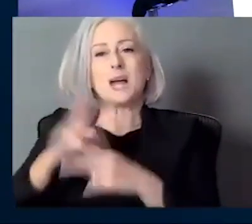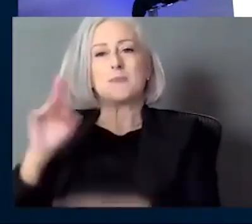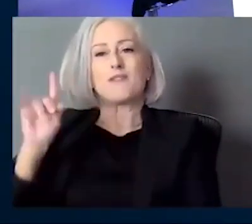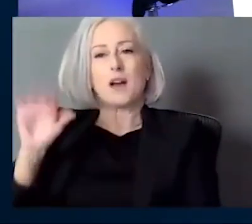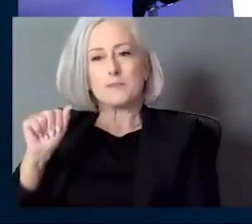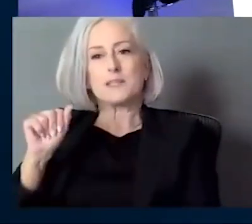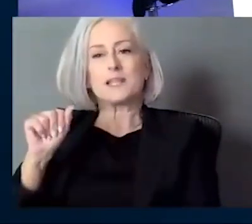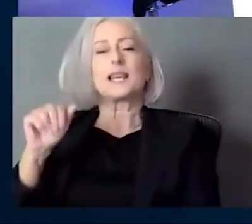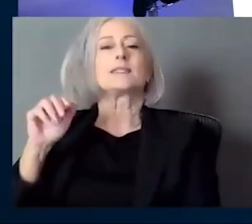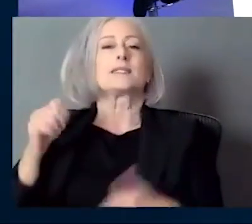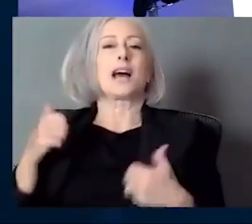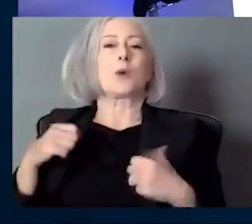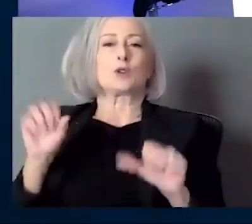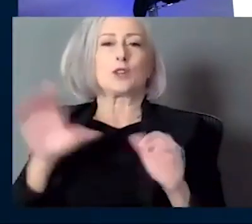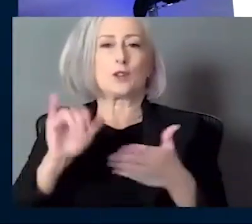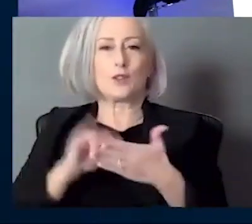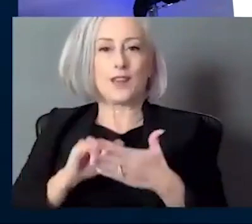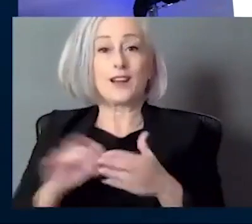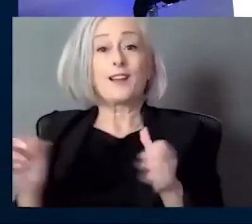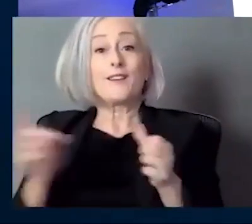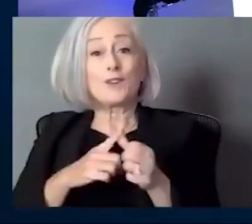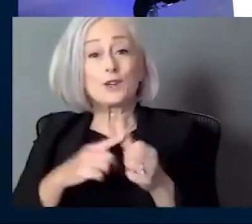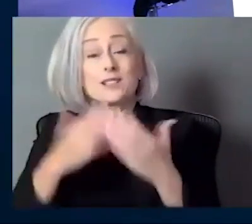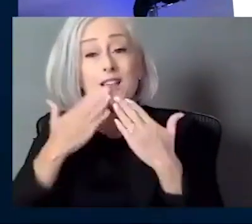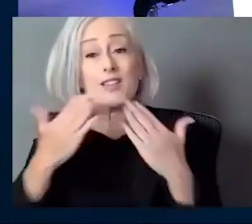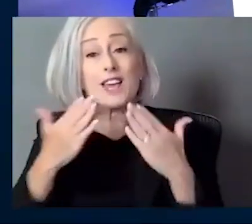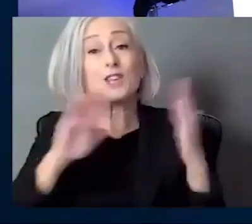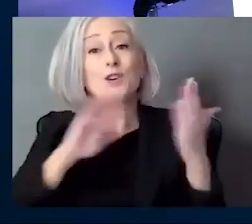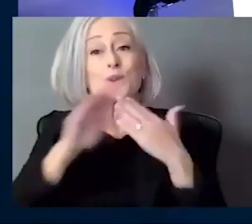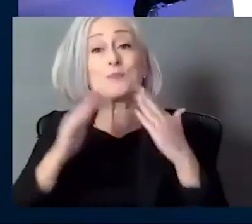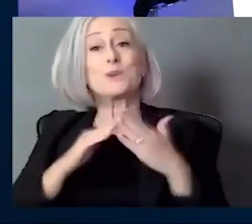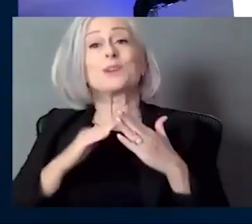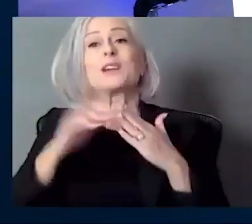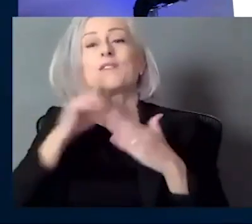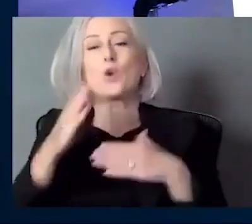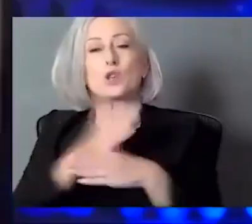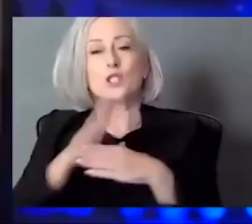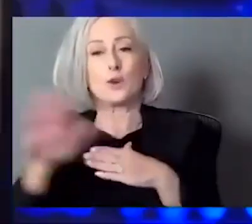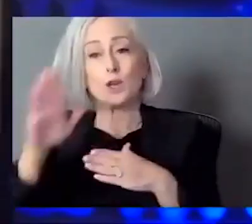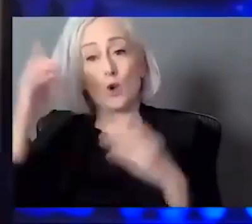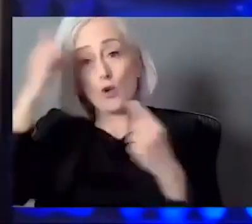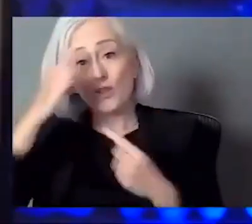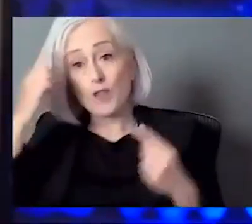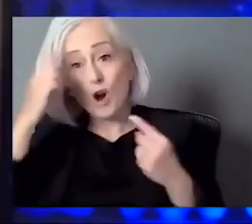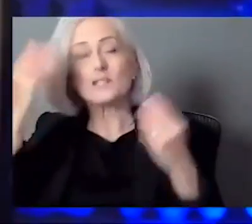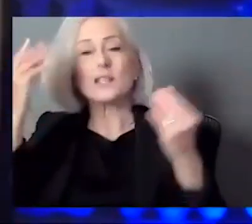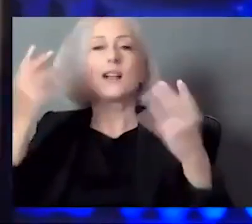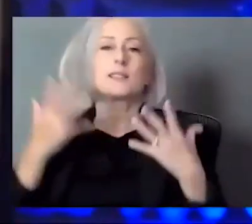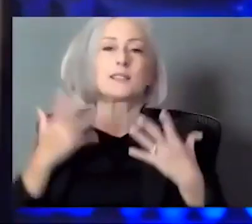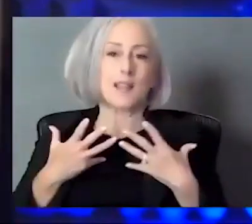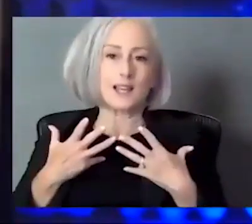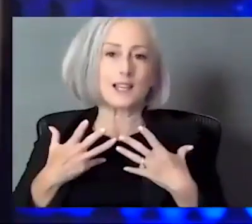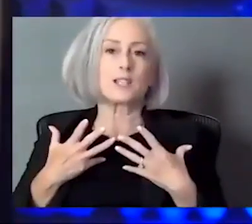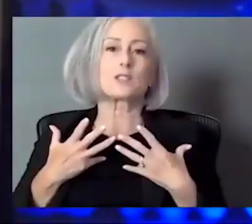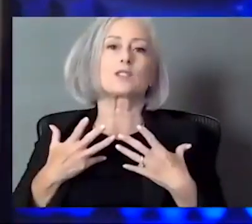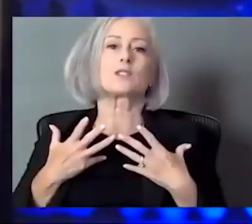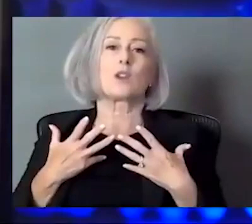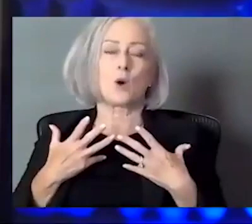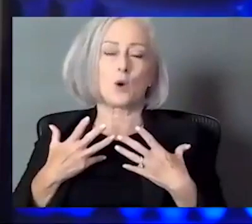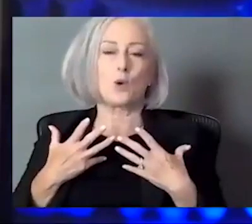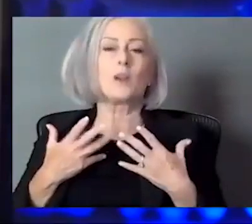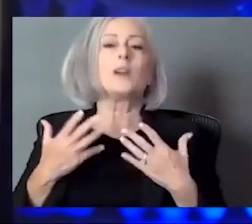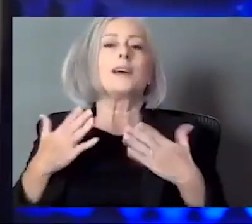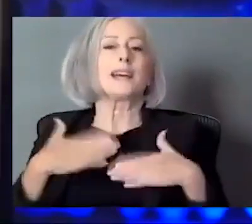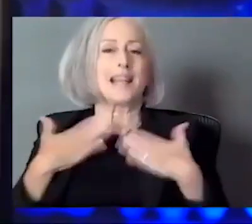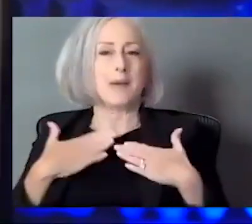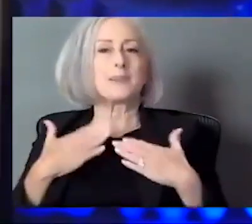do want to say thank you to the community for sharing your thoughts and telling us that you're glad we're going to keep being on here. And I know